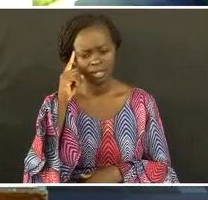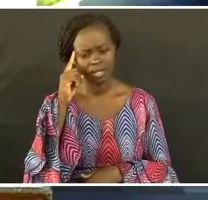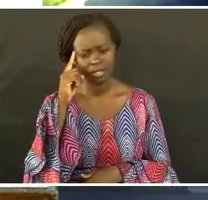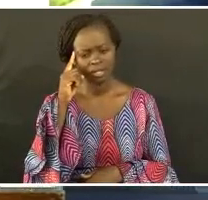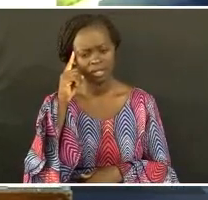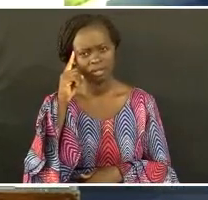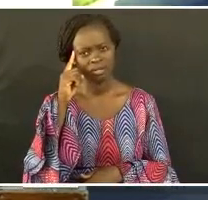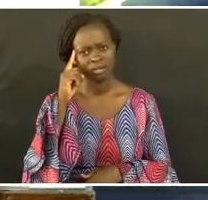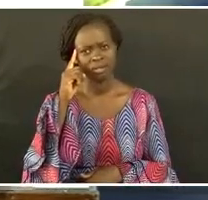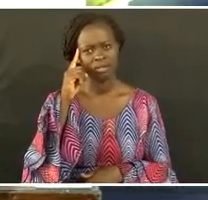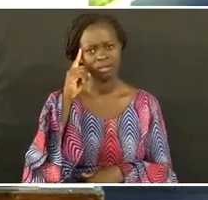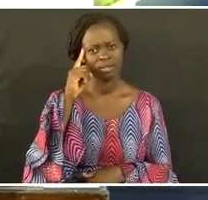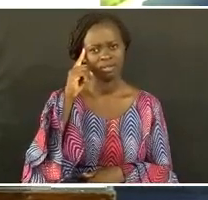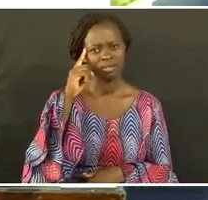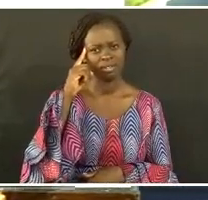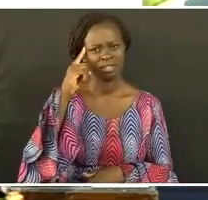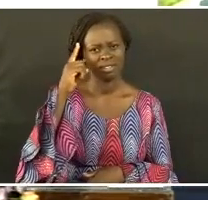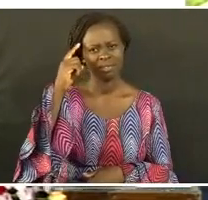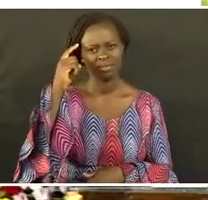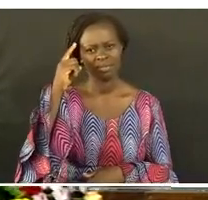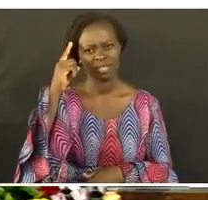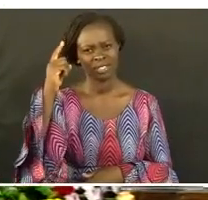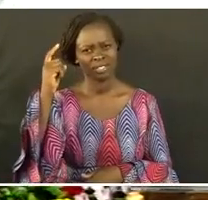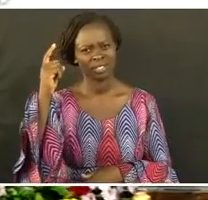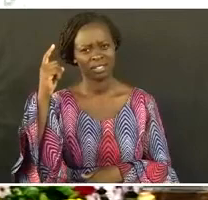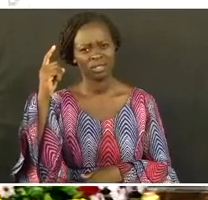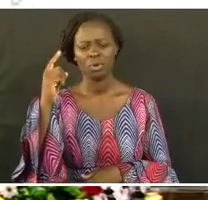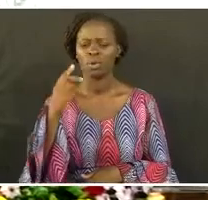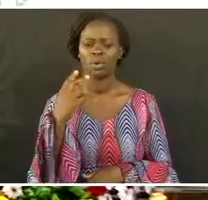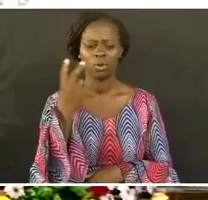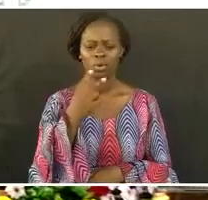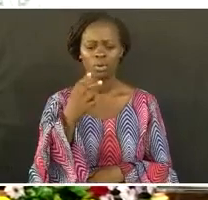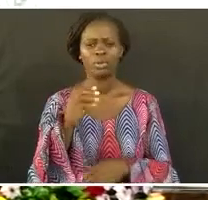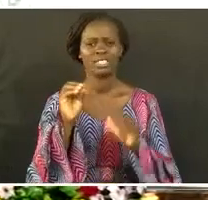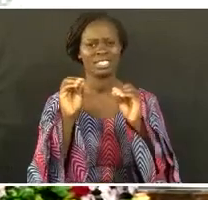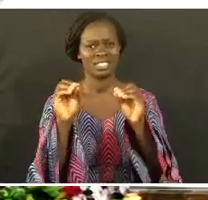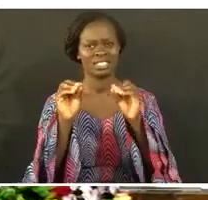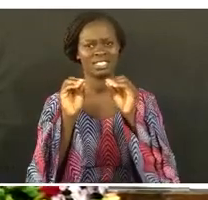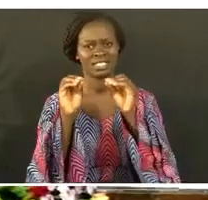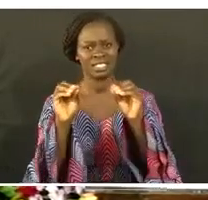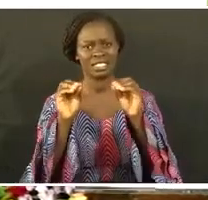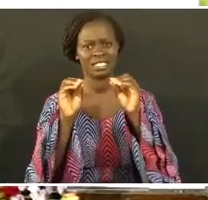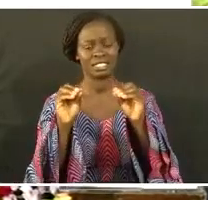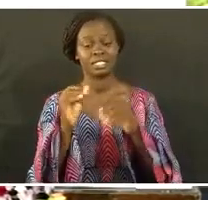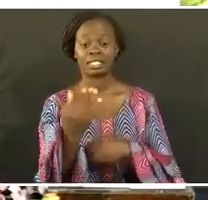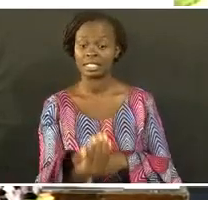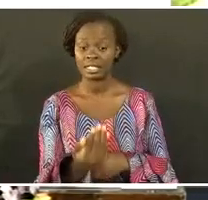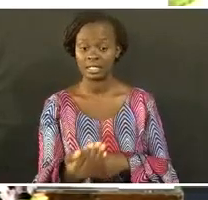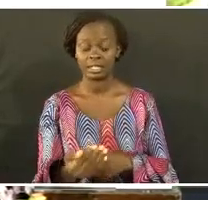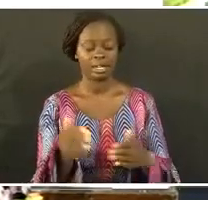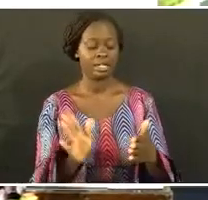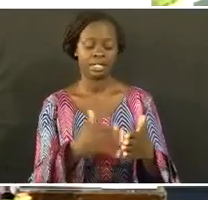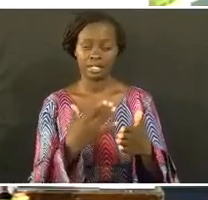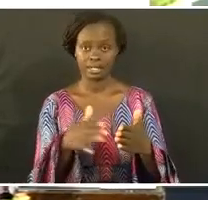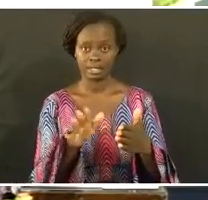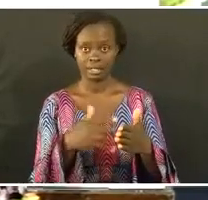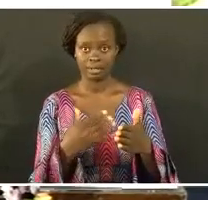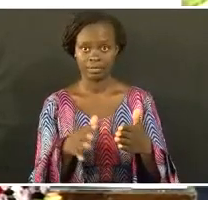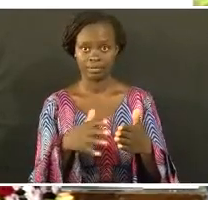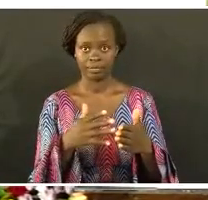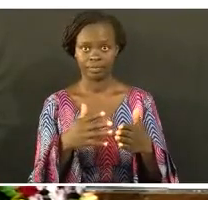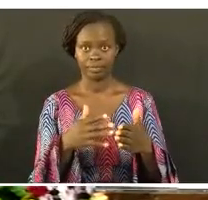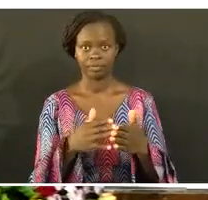Have you ever thought or imagined who usually teaches the little children how to sin? Have you ever thought